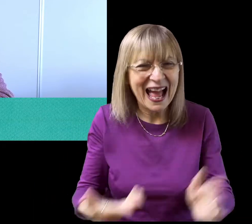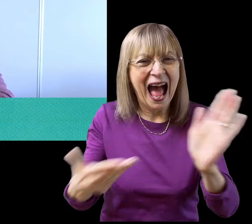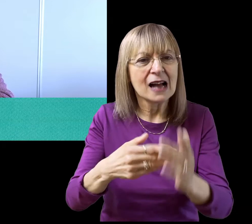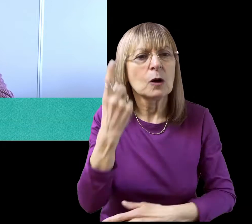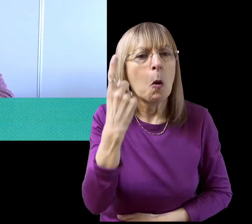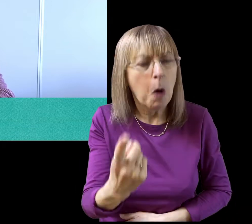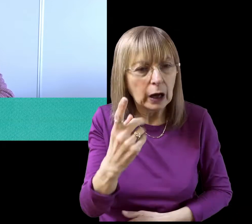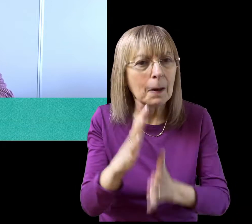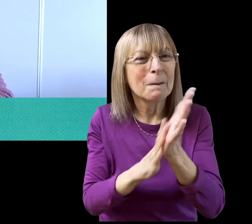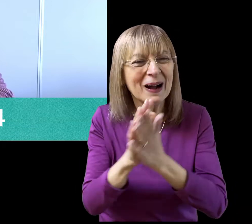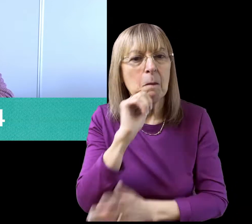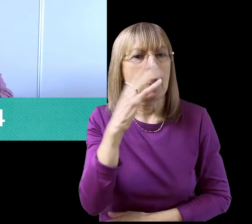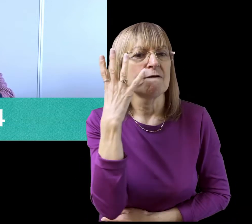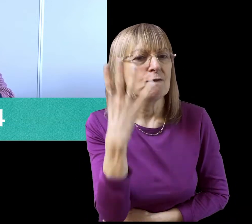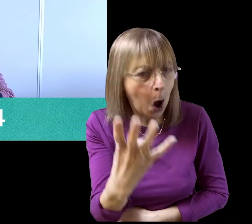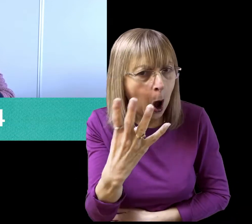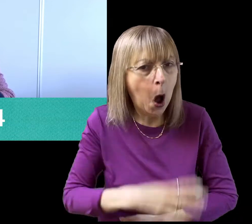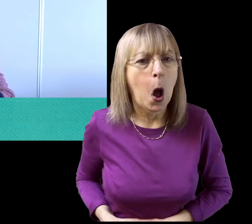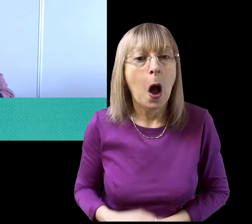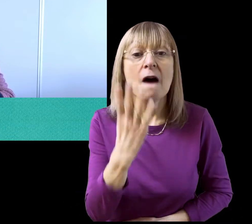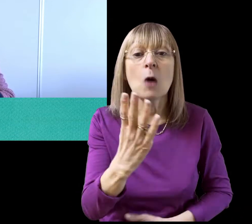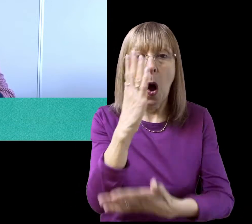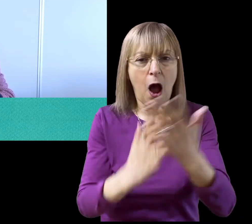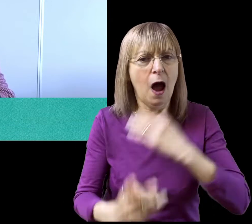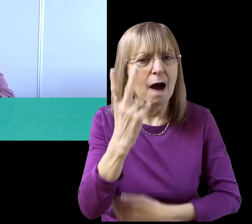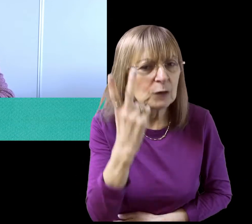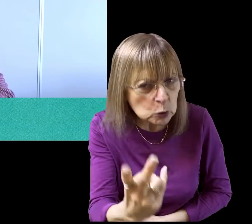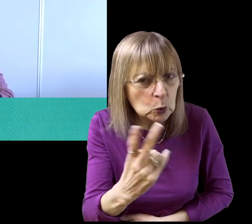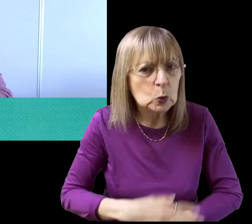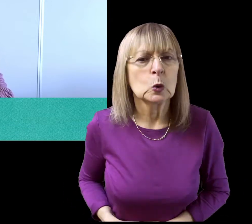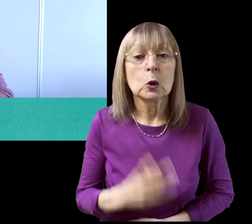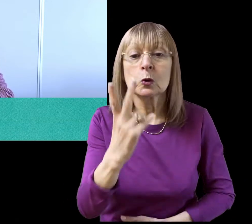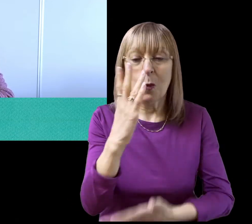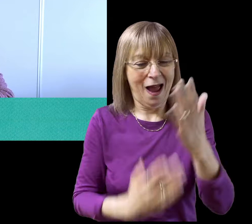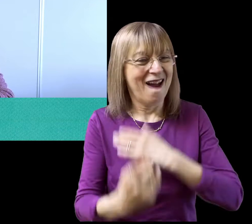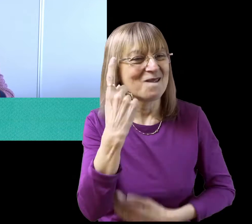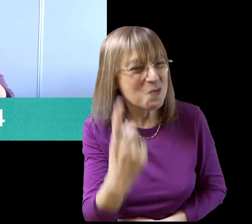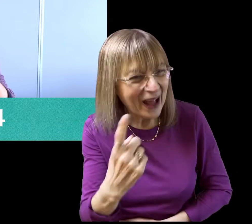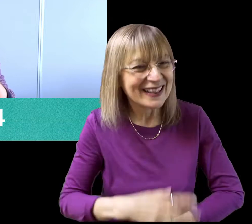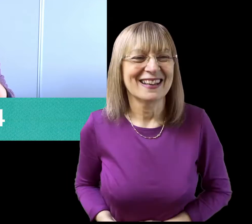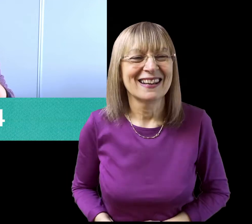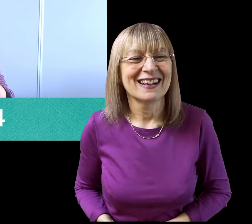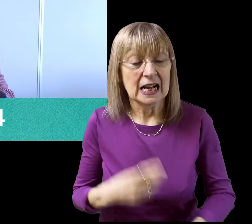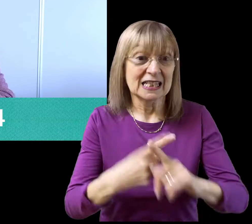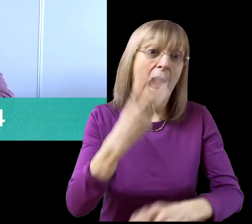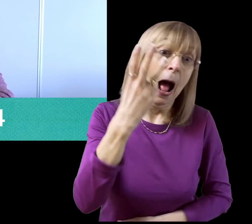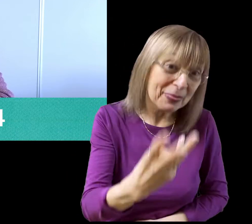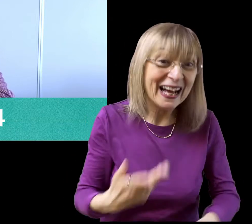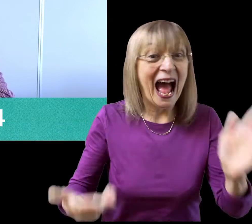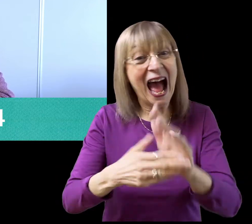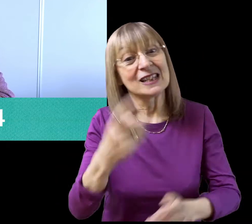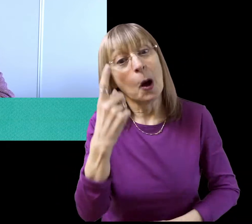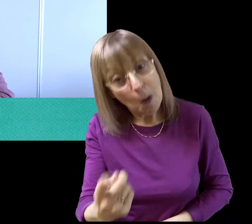tripled it and added 1, which takes you to 4. 4 goes to 2, 2 goes to 1. Triple it and add 1 takes you